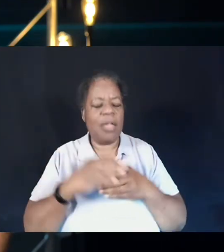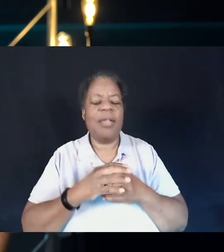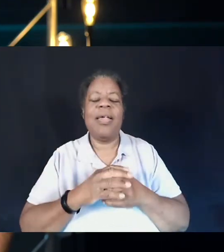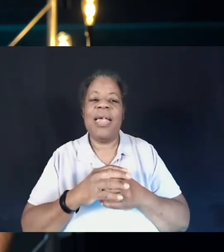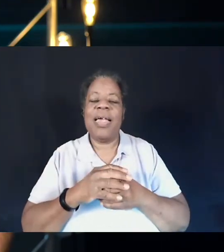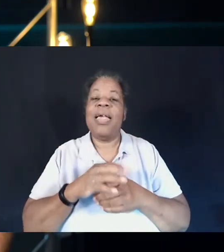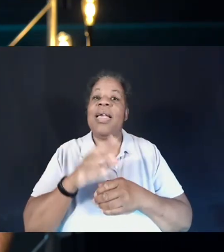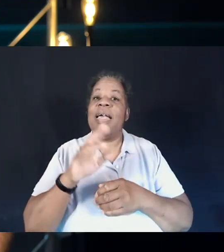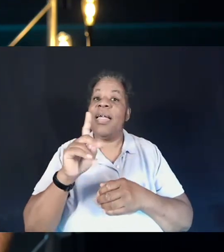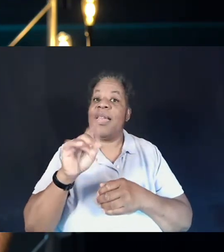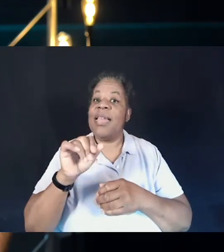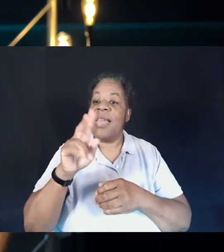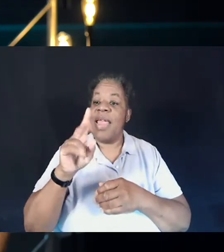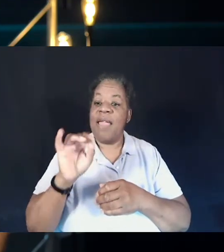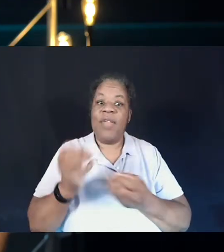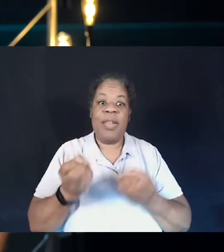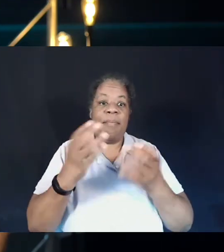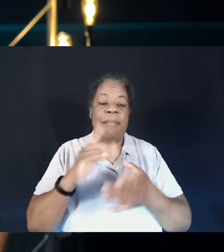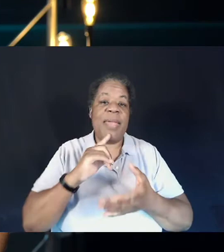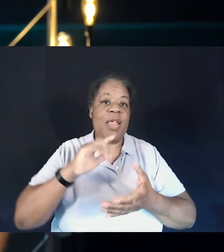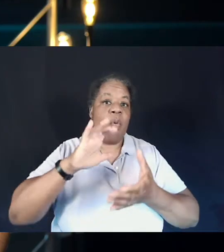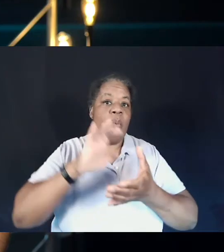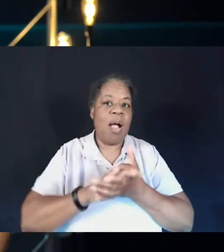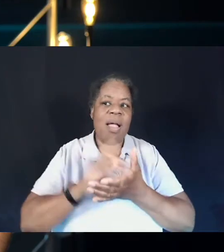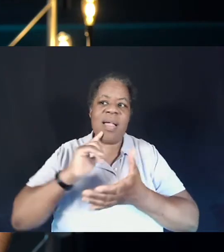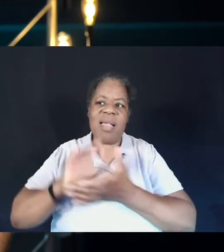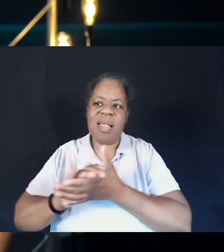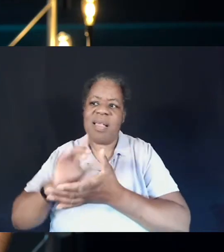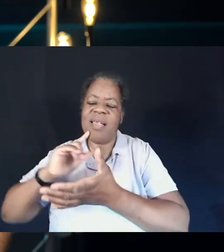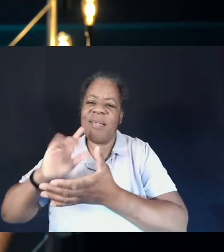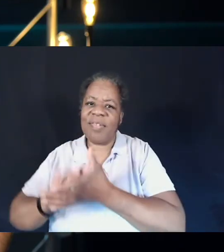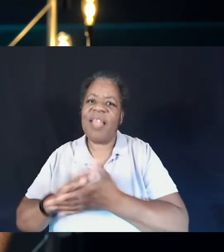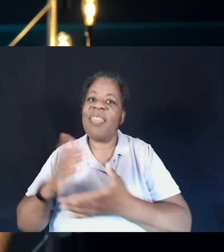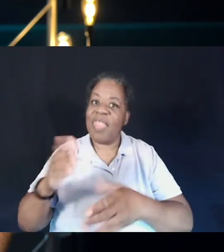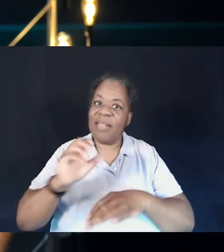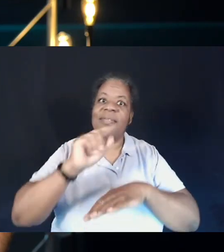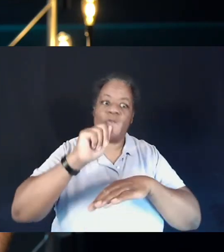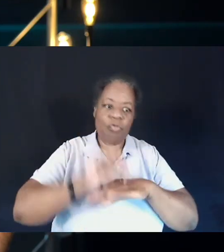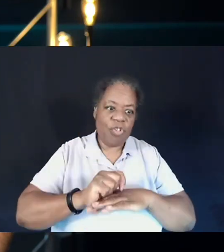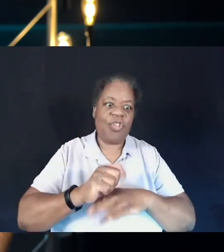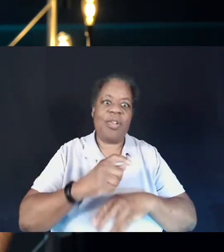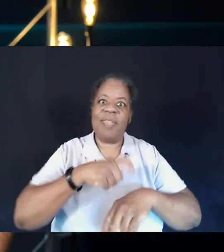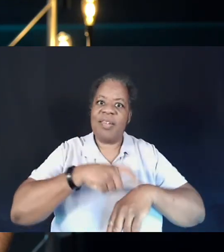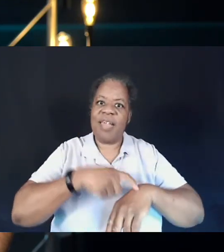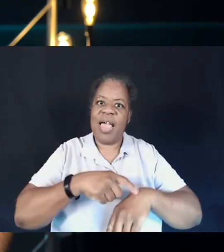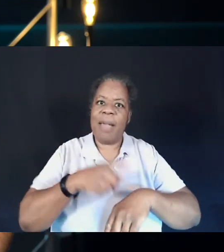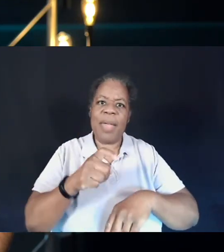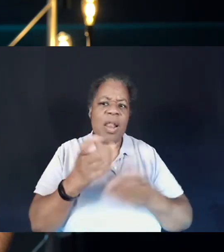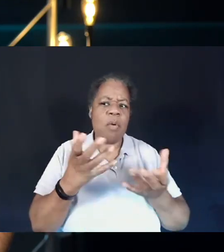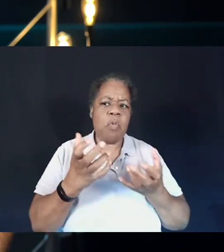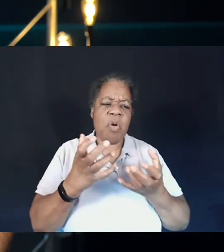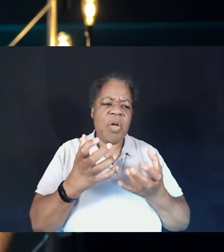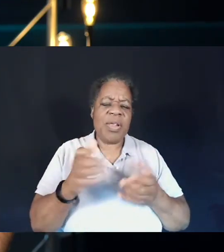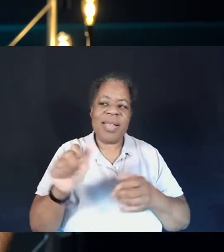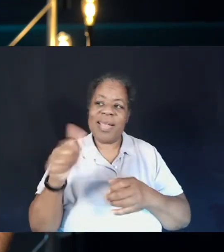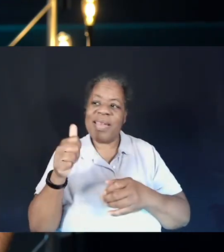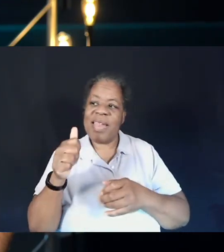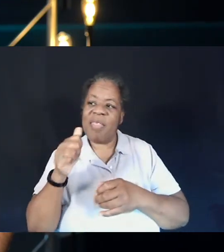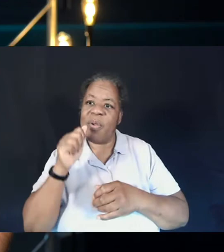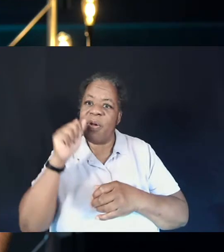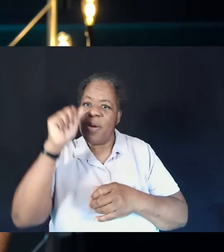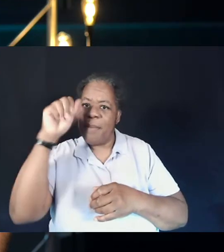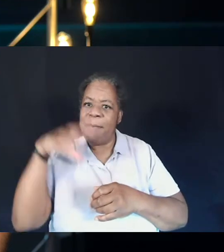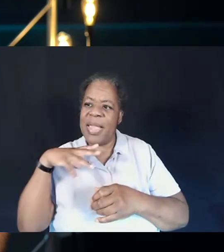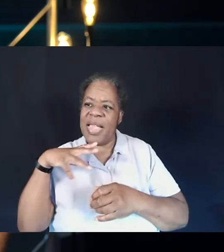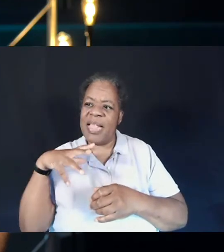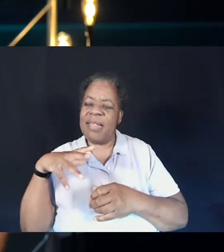which was the custom at the time, especially for kings. But he found himself wanting another man's wife. And not just any man's wife,